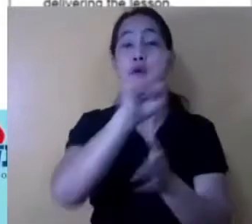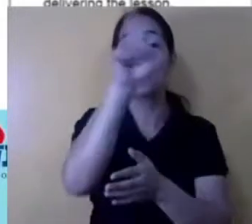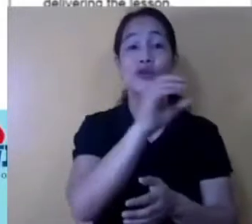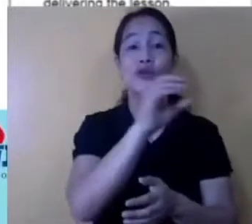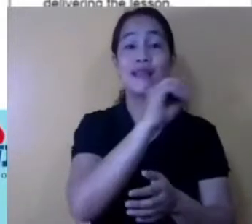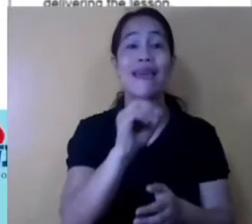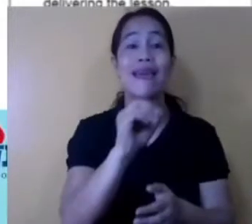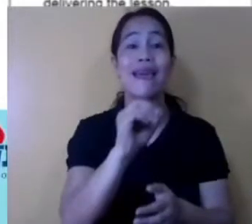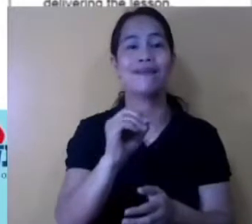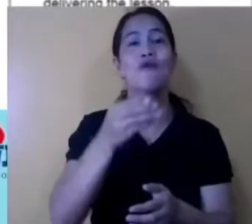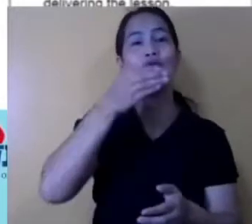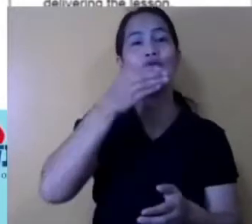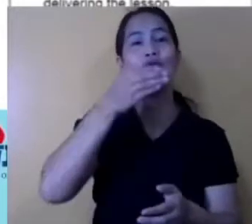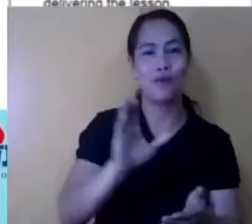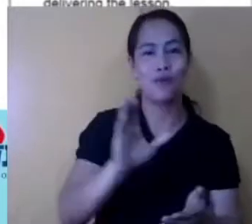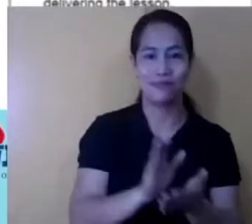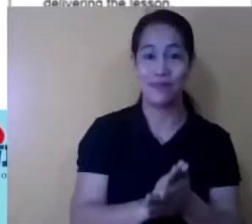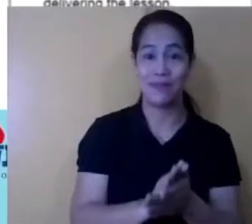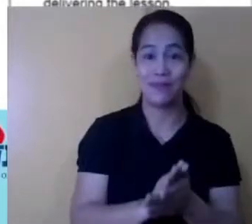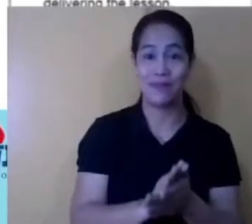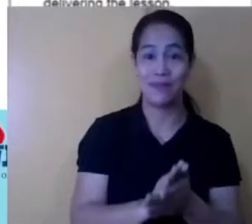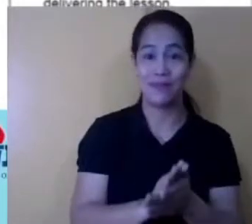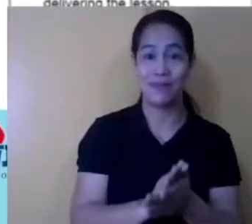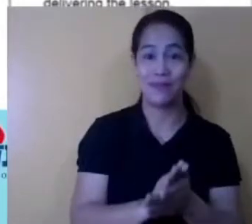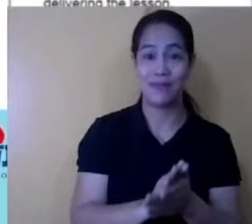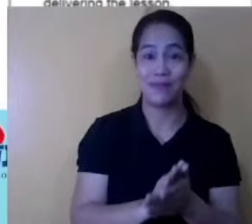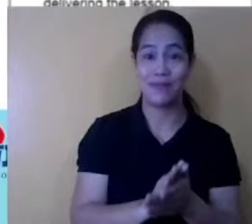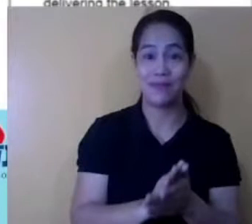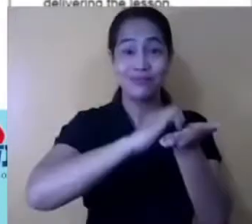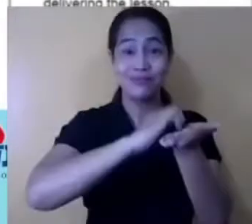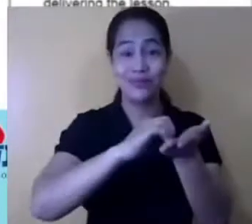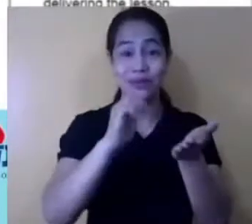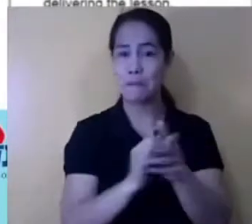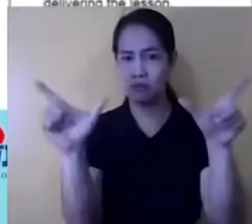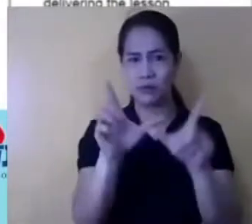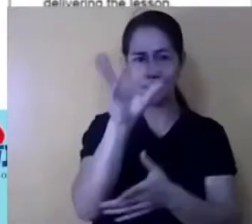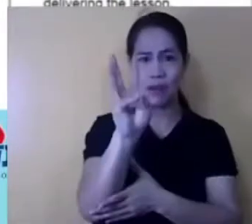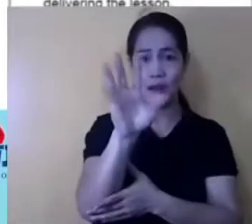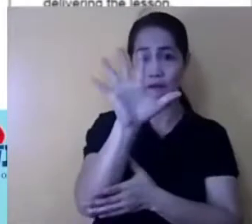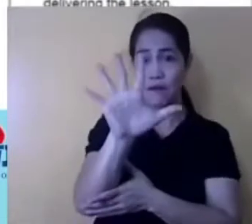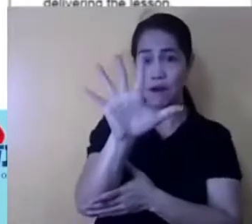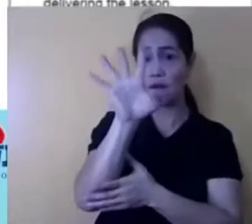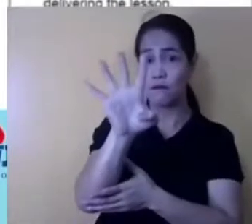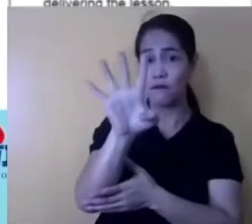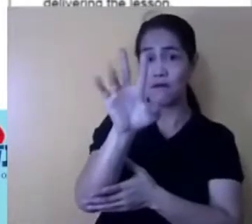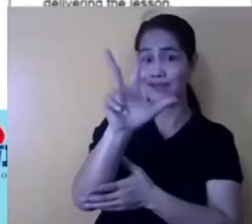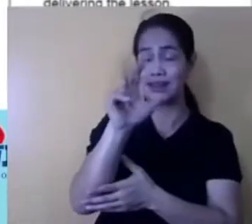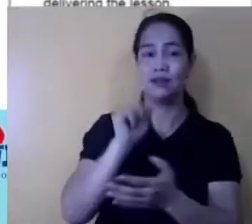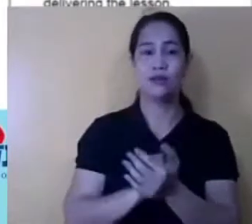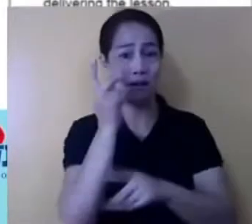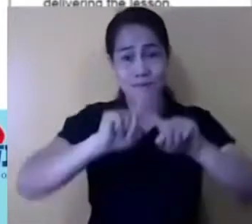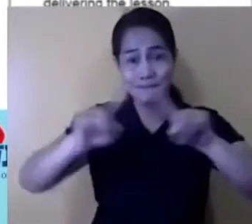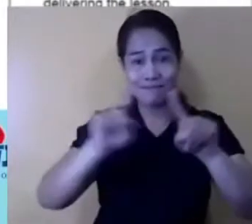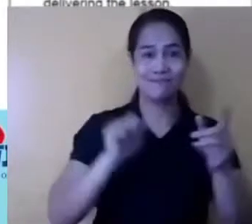read through the practices from level 6, 5, 4, and 3, we will see their